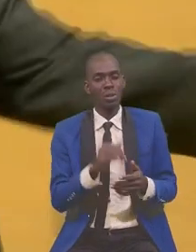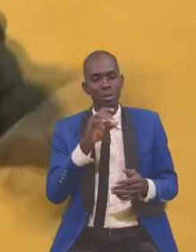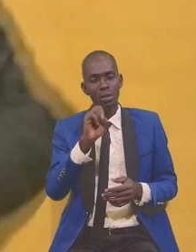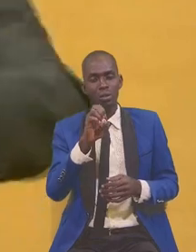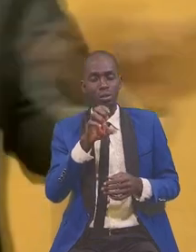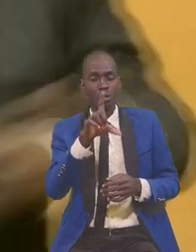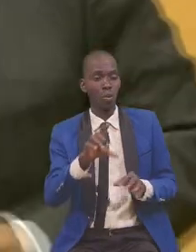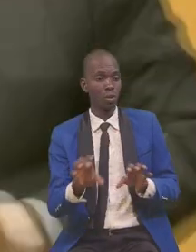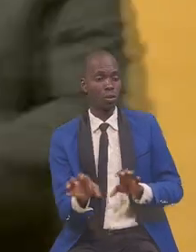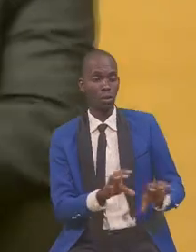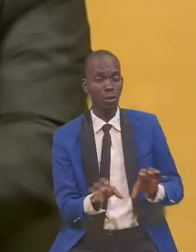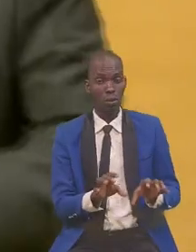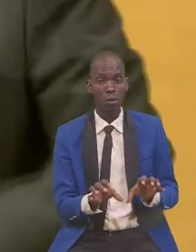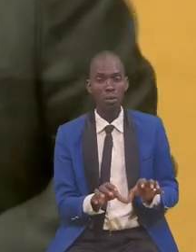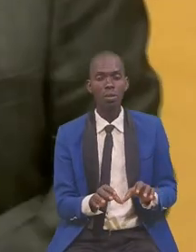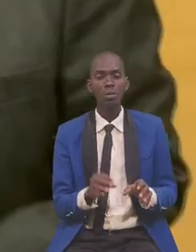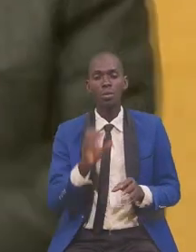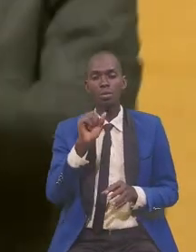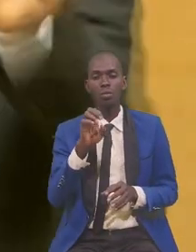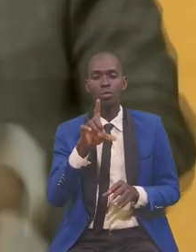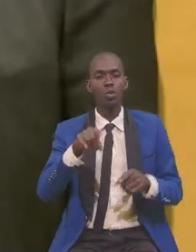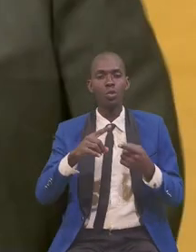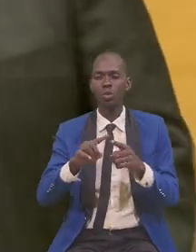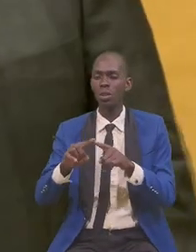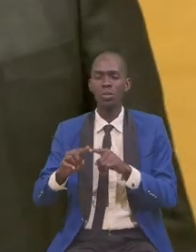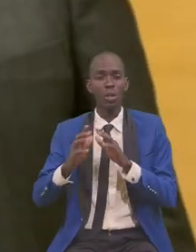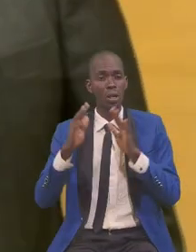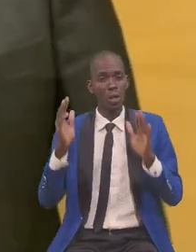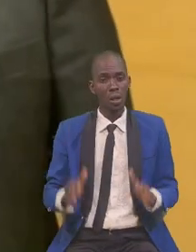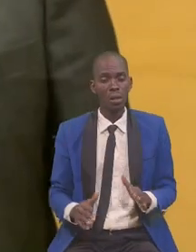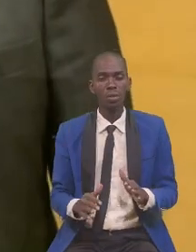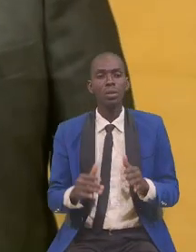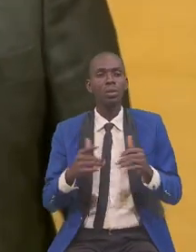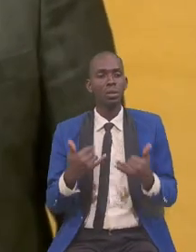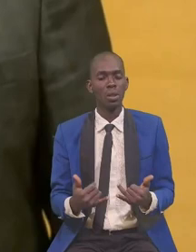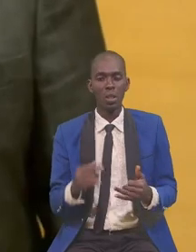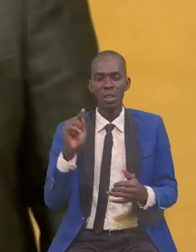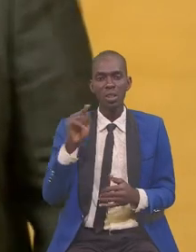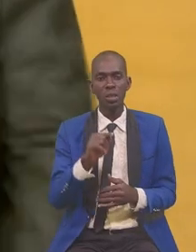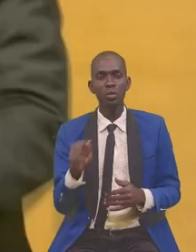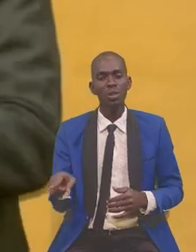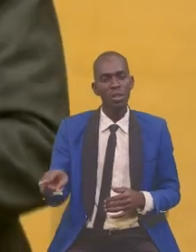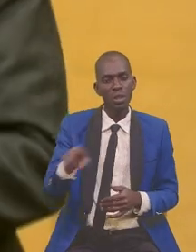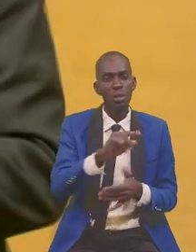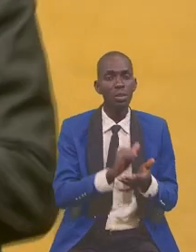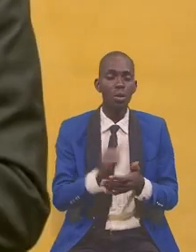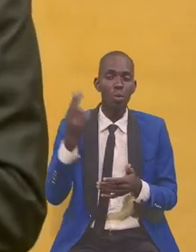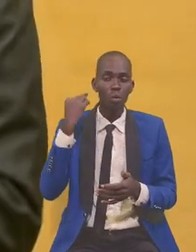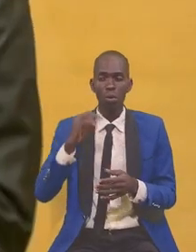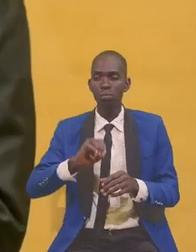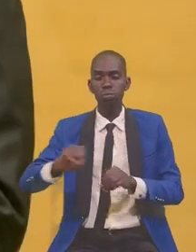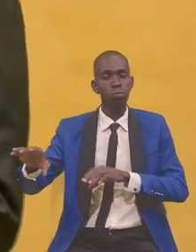of Paul, of Saul, going to every house, therefore, they that were scattered abroad